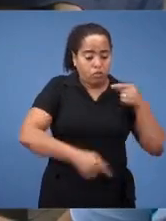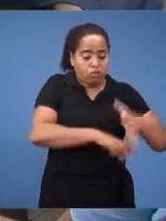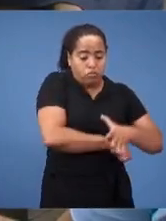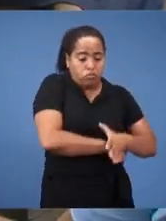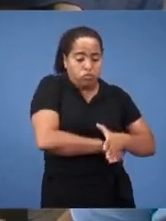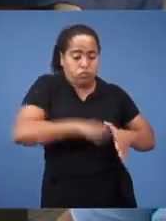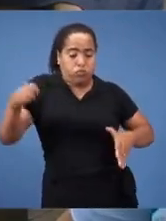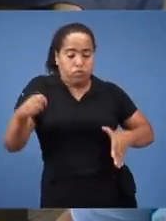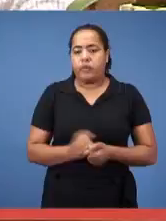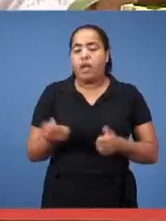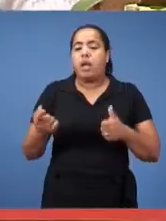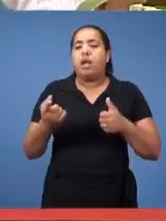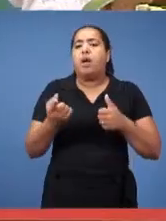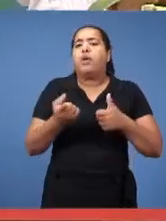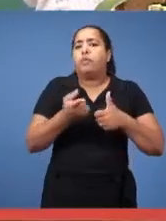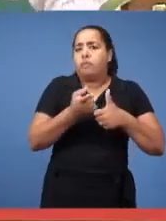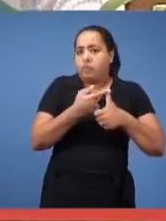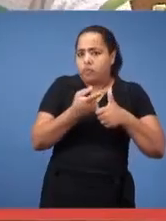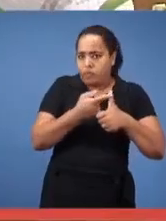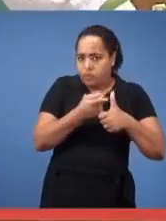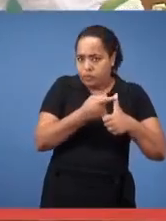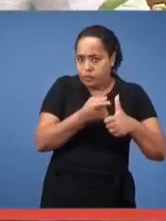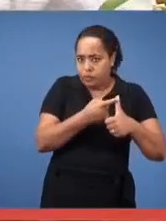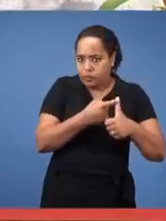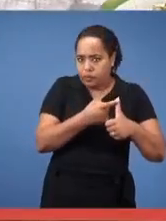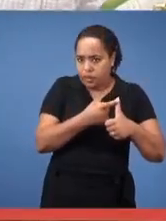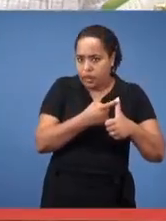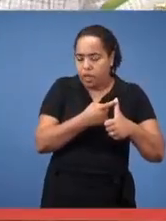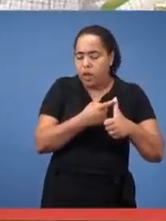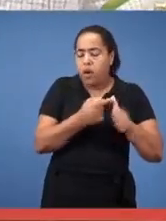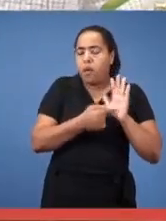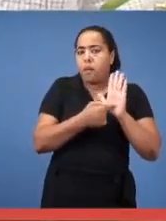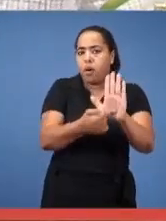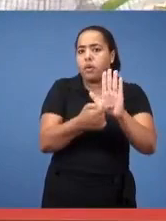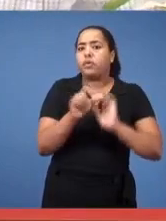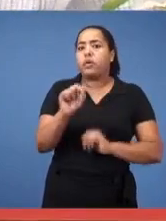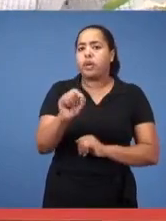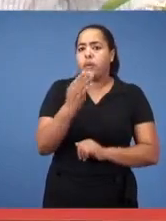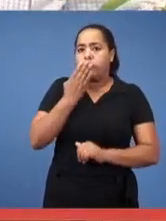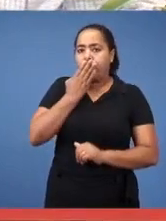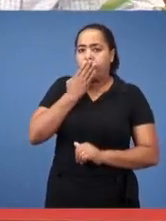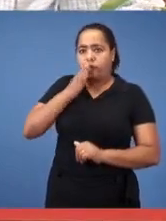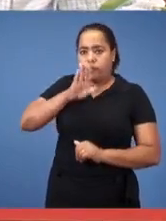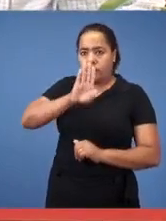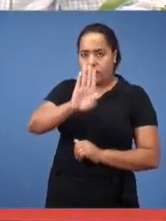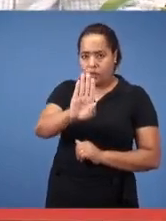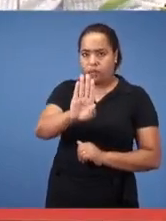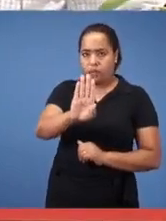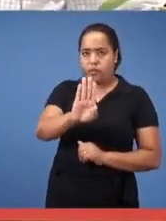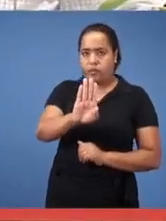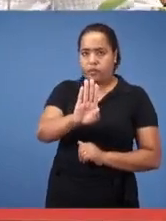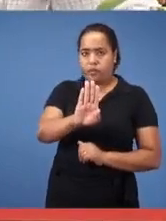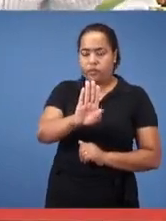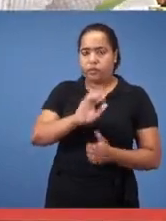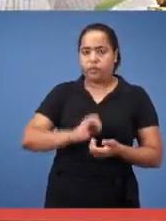and will fight against them with the sword of my mouth. So we have the promise.